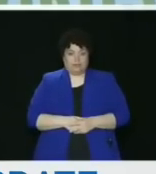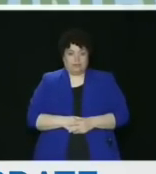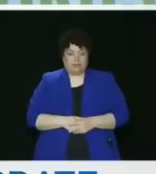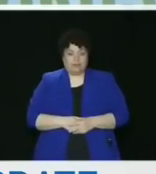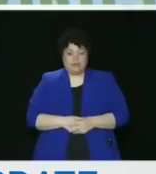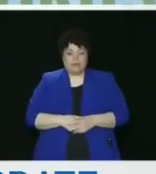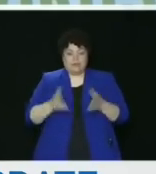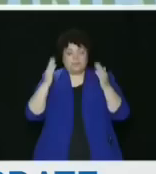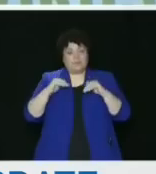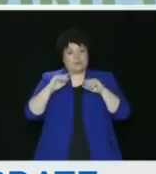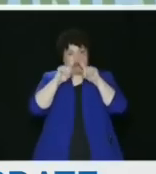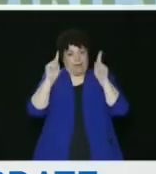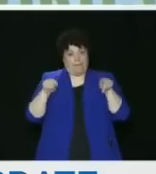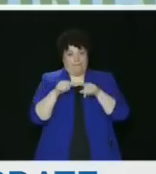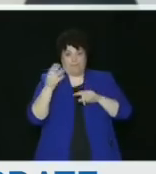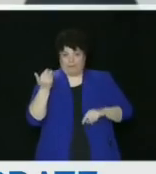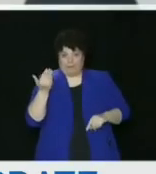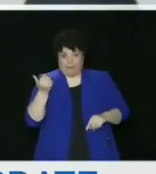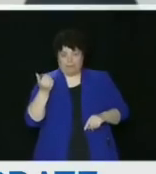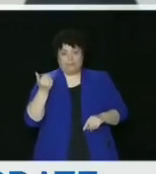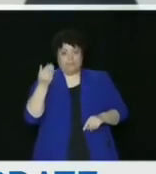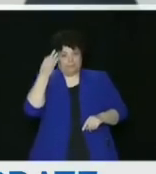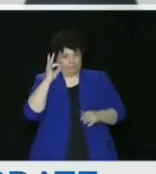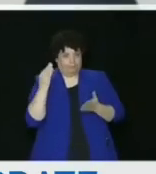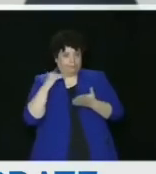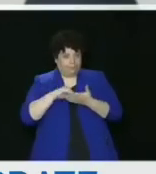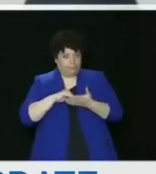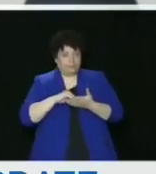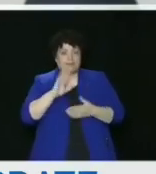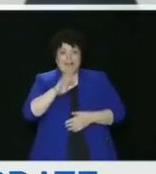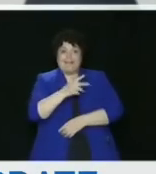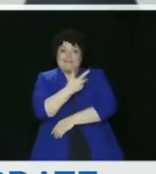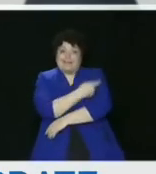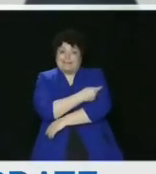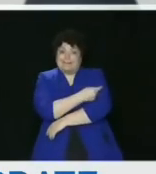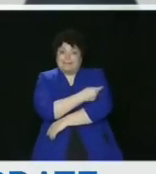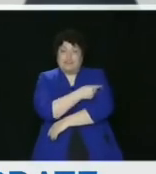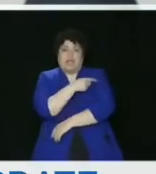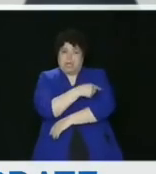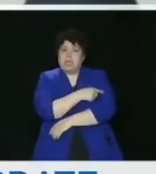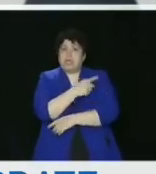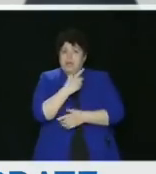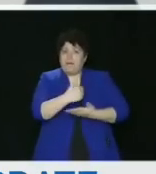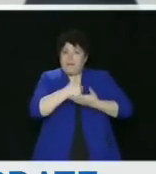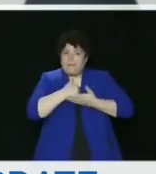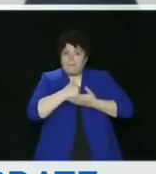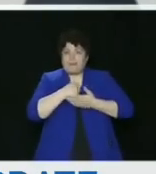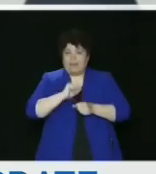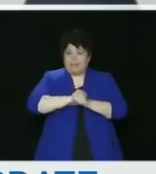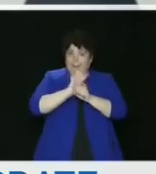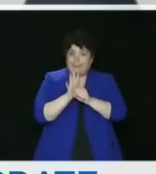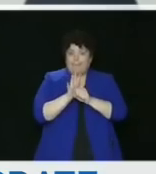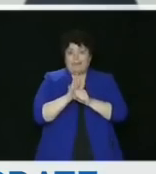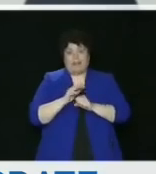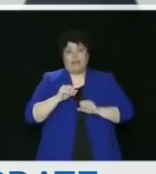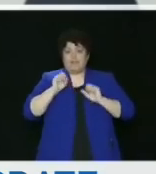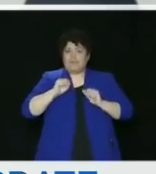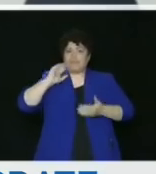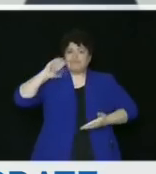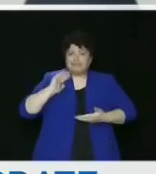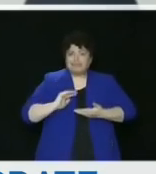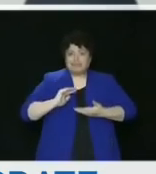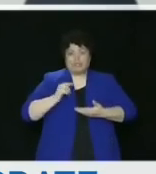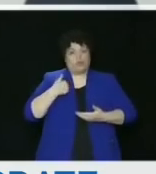Diapositive 15. Slide 15. Vaccines can help lead us out of this pandemic, and we can all contribute to